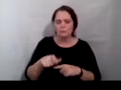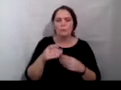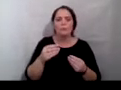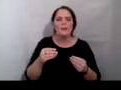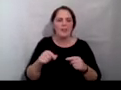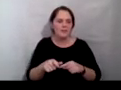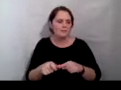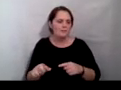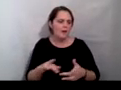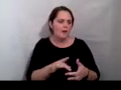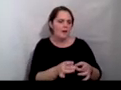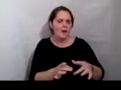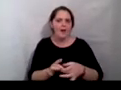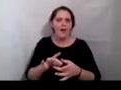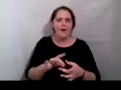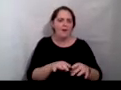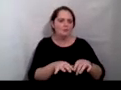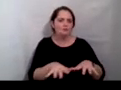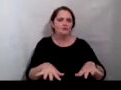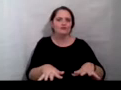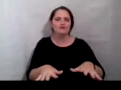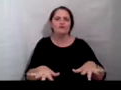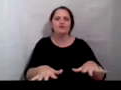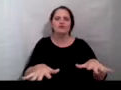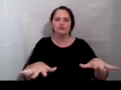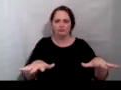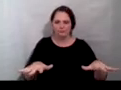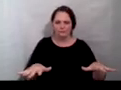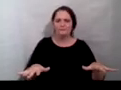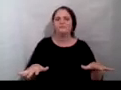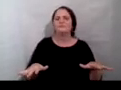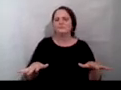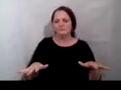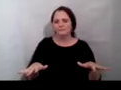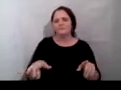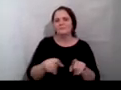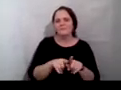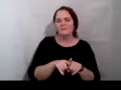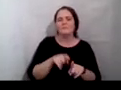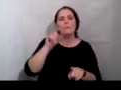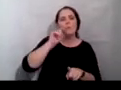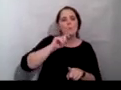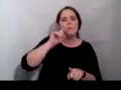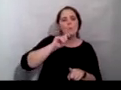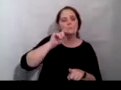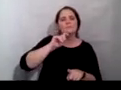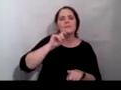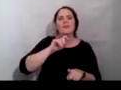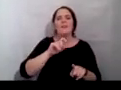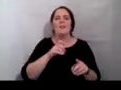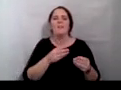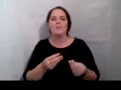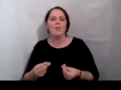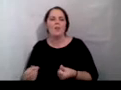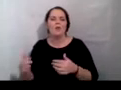rivers, floodplains and seasonal wetlands, quite similar in its character, the ebb and flow of water,